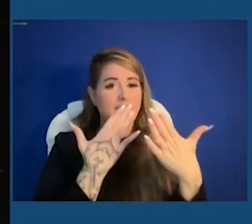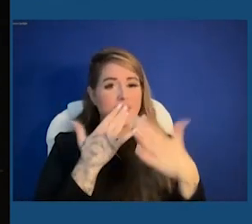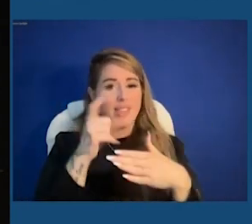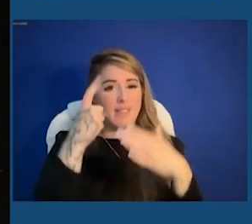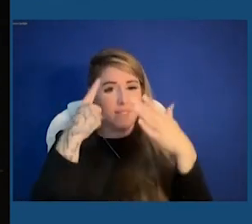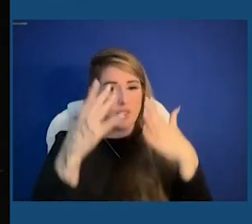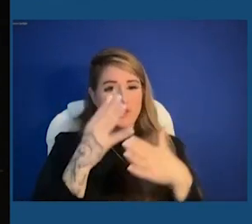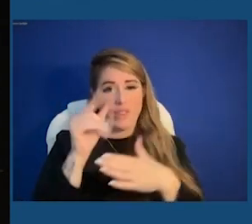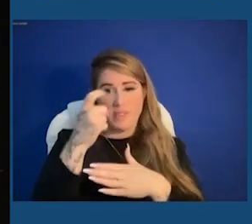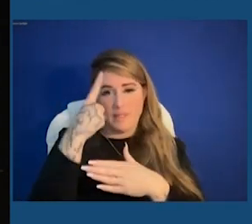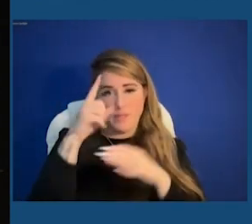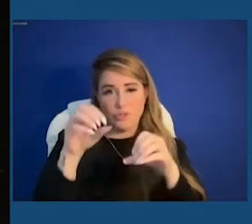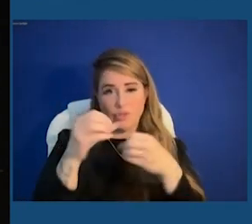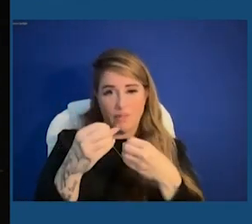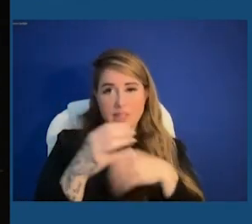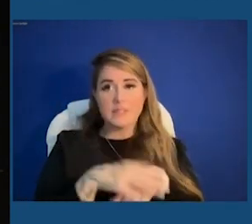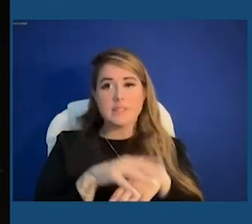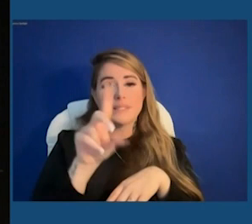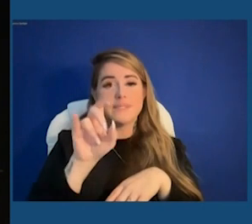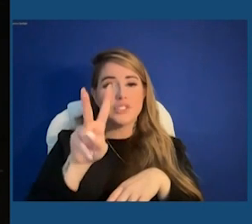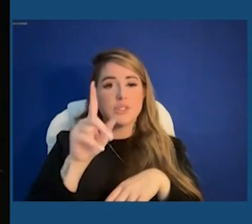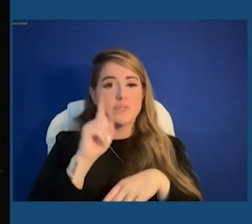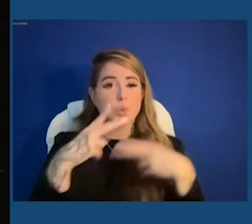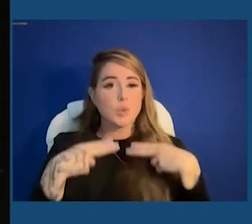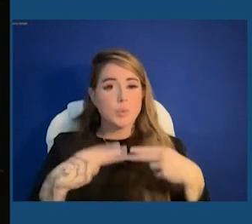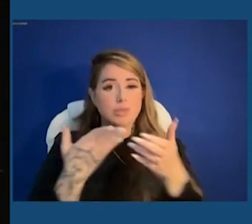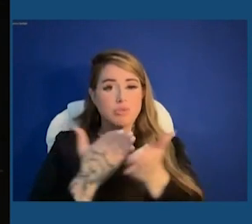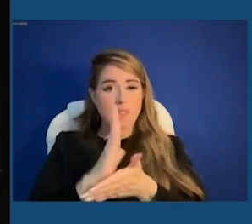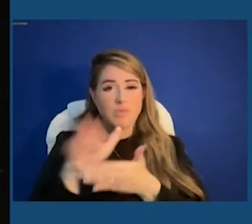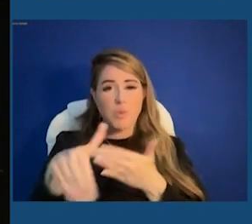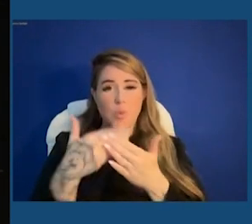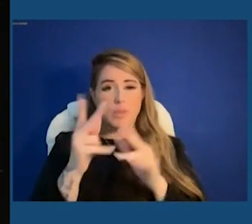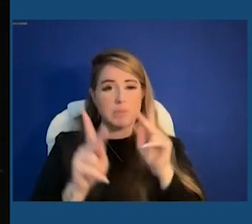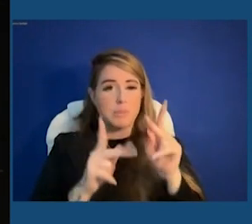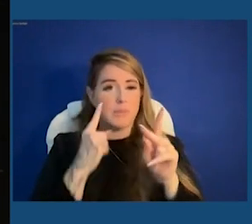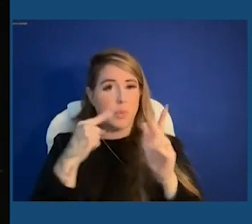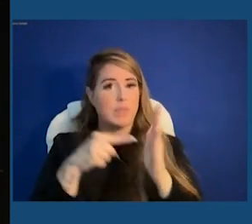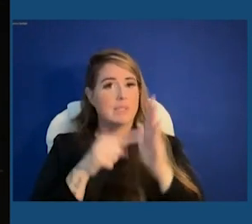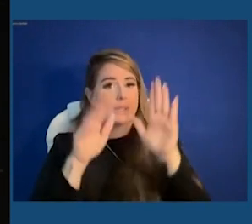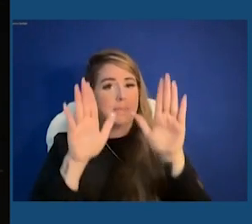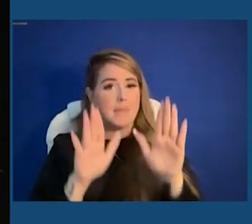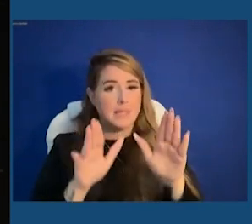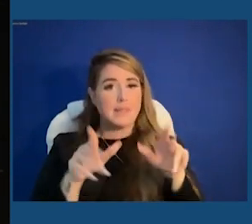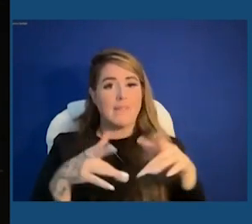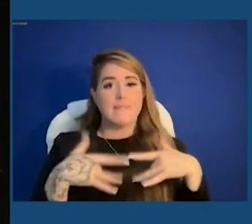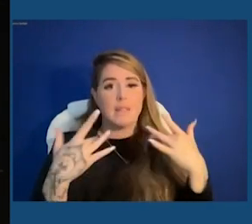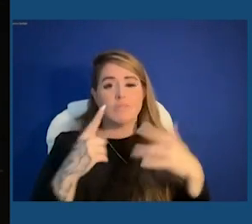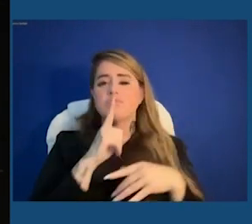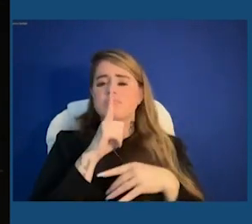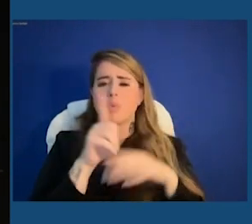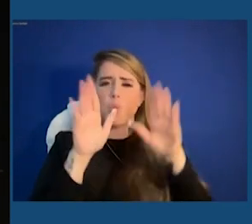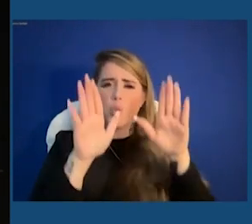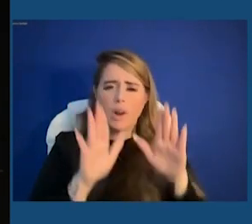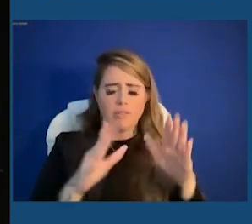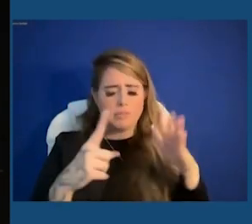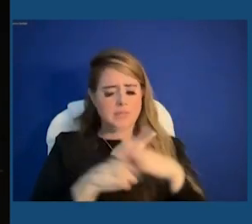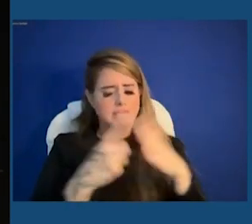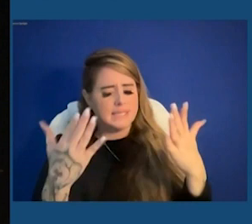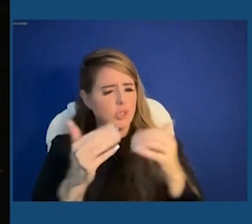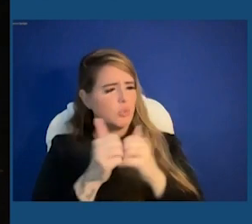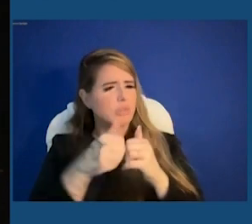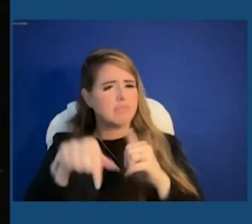the governor's office, Division of Human Rights, and all the folks for this fantastic event. It's great to be able to be among folks who are